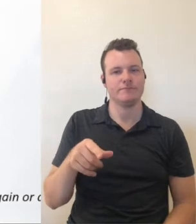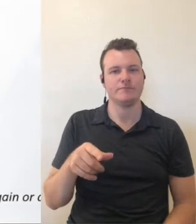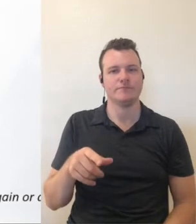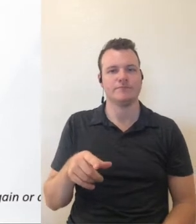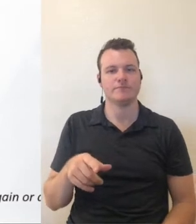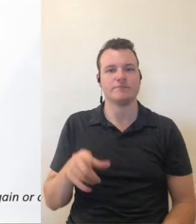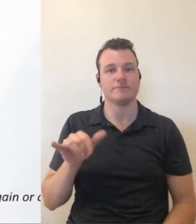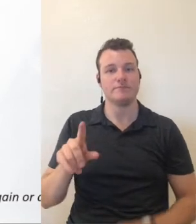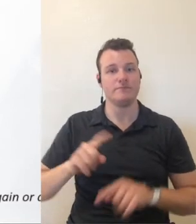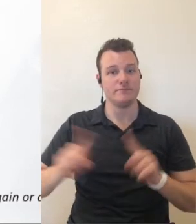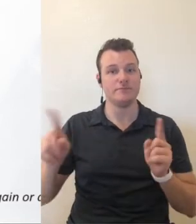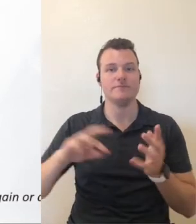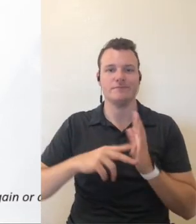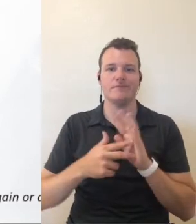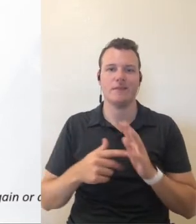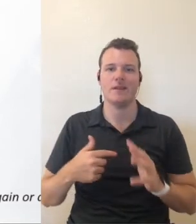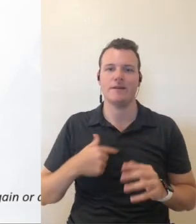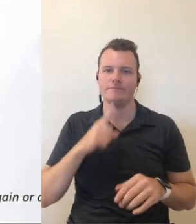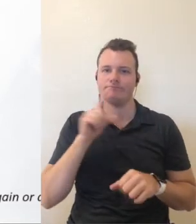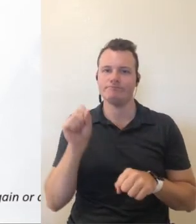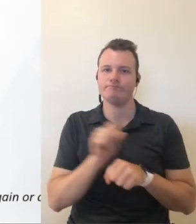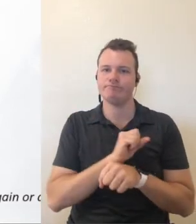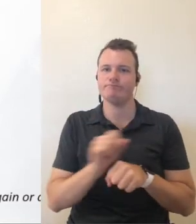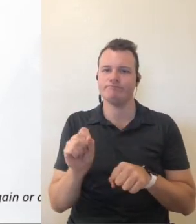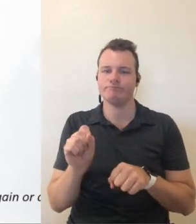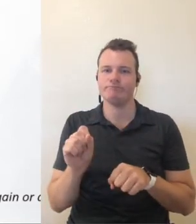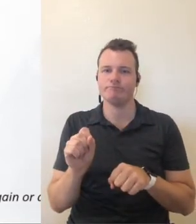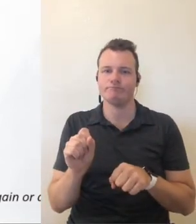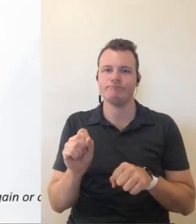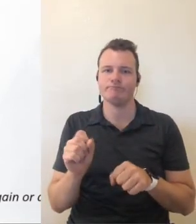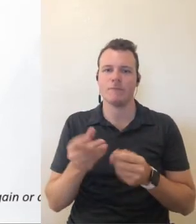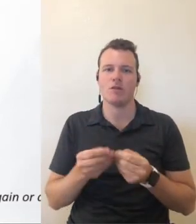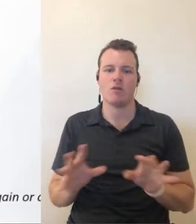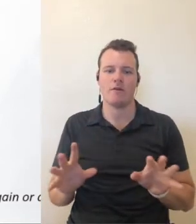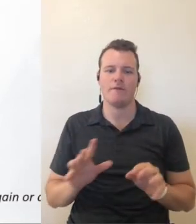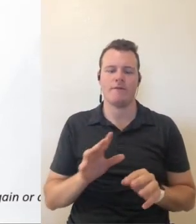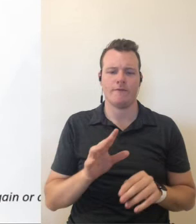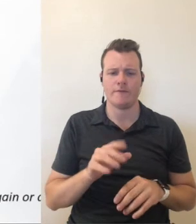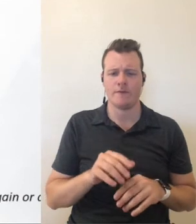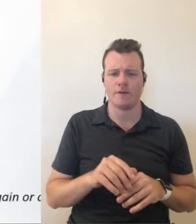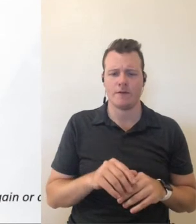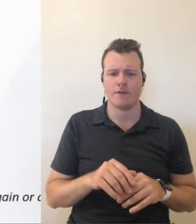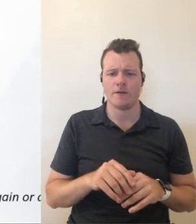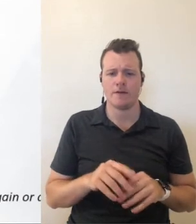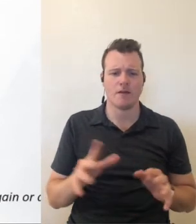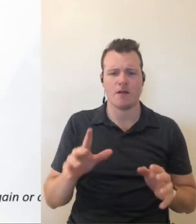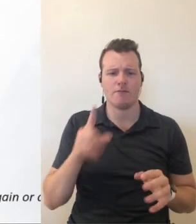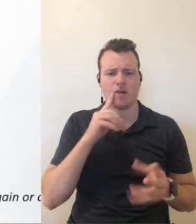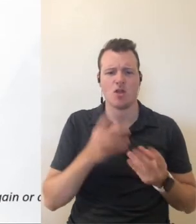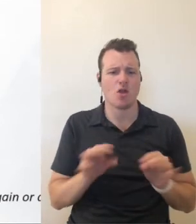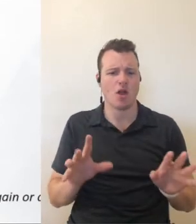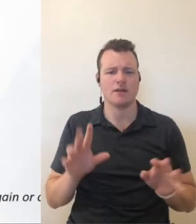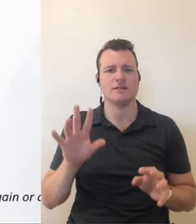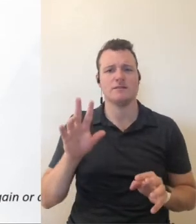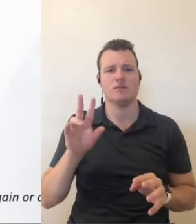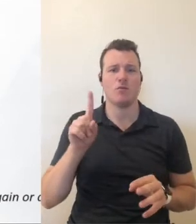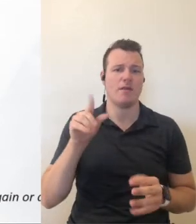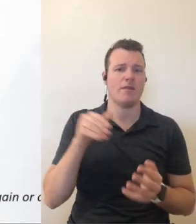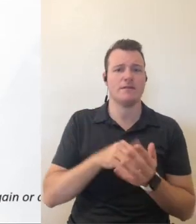that difference, I've now lost 40,000 minus 22,500. I've